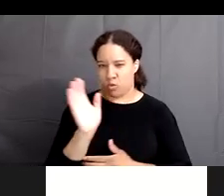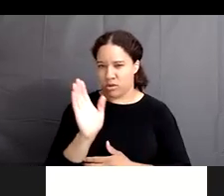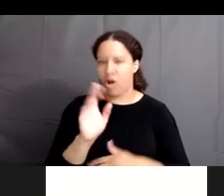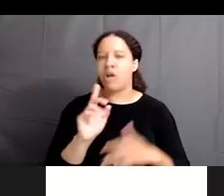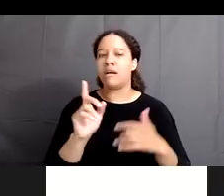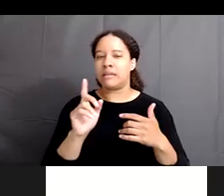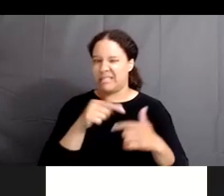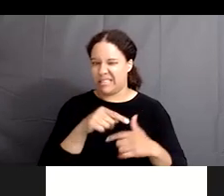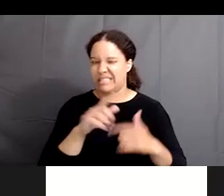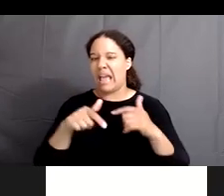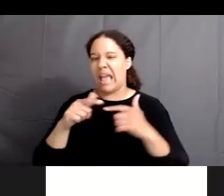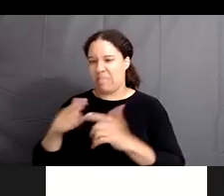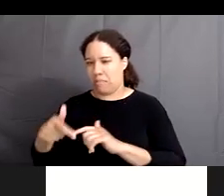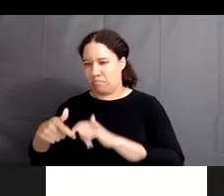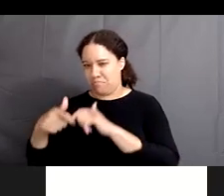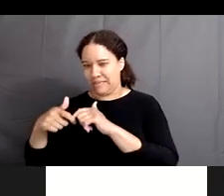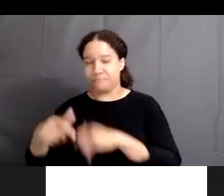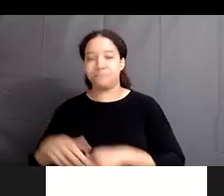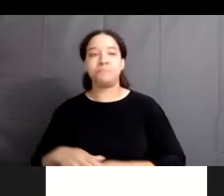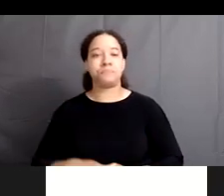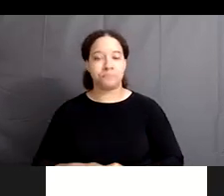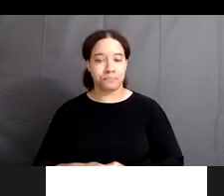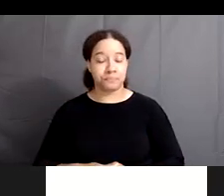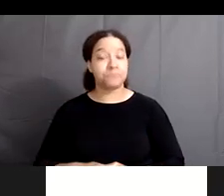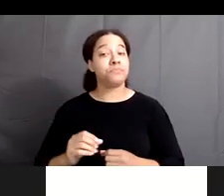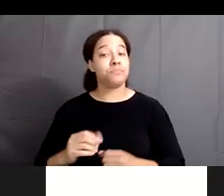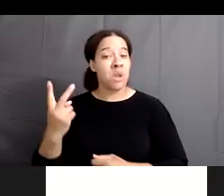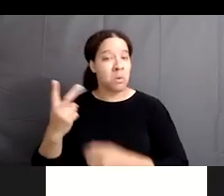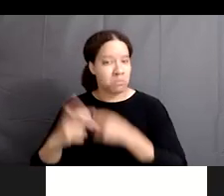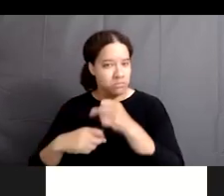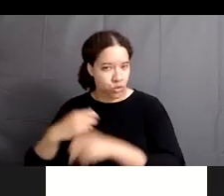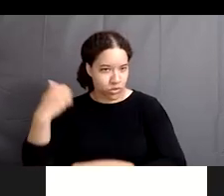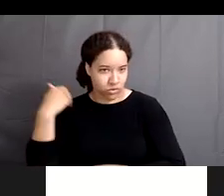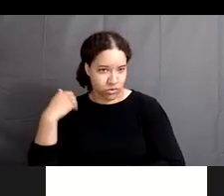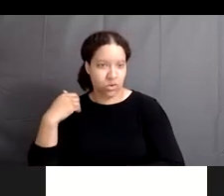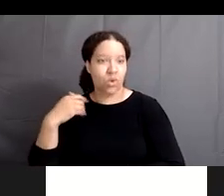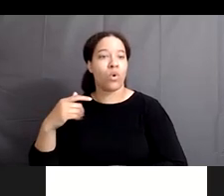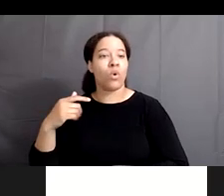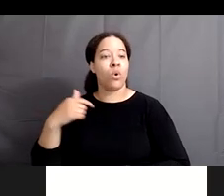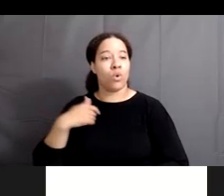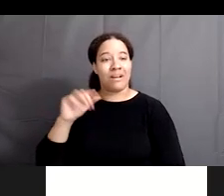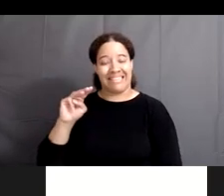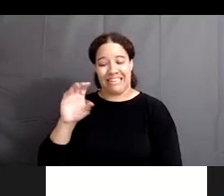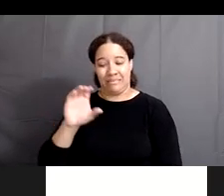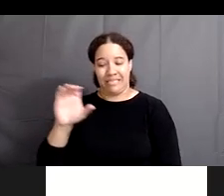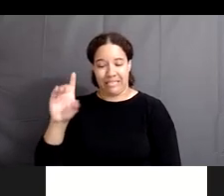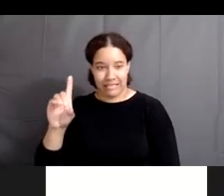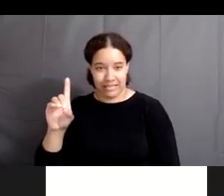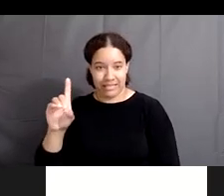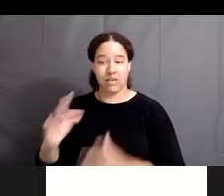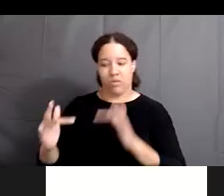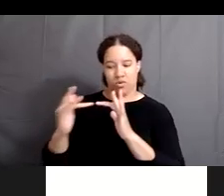friend. So about 2 years ago, MCCD was contacted by the Minnesota Department of Human